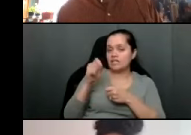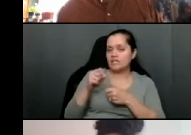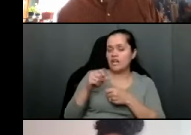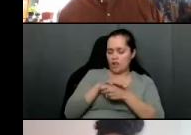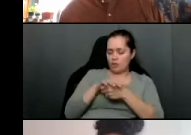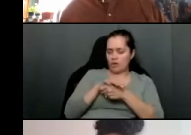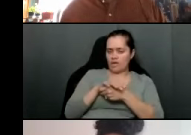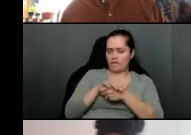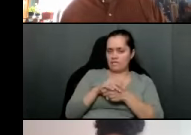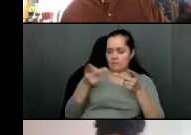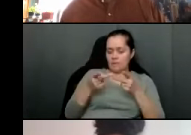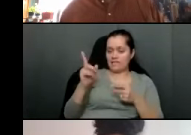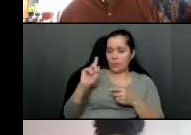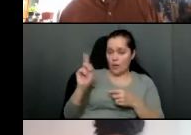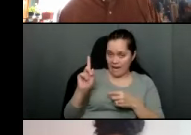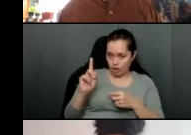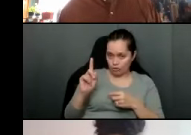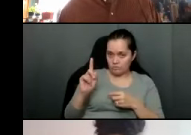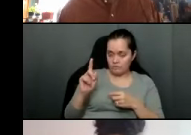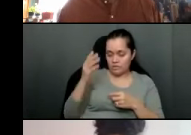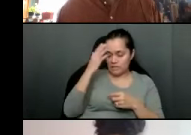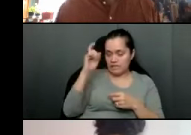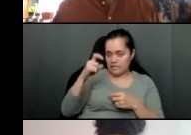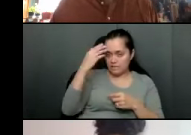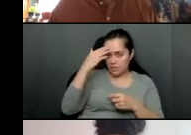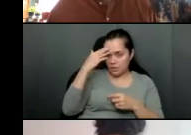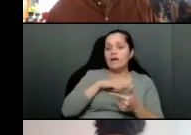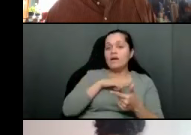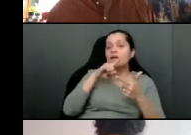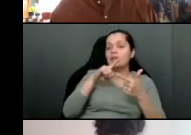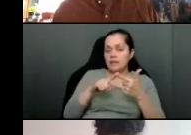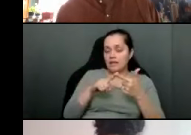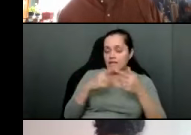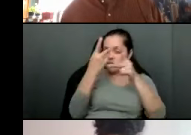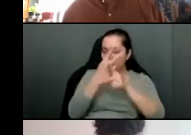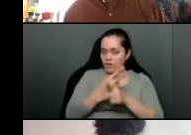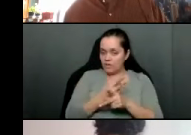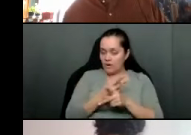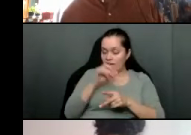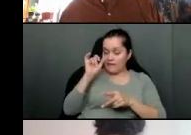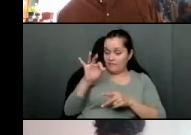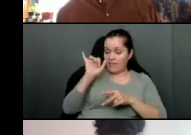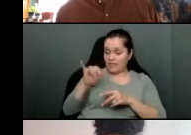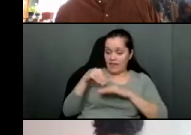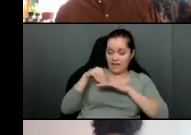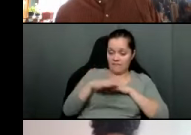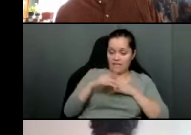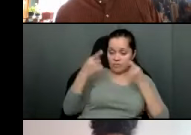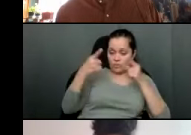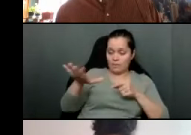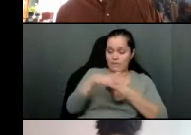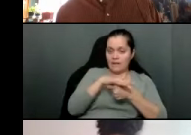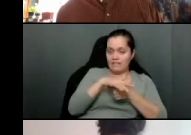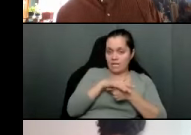place? We'd like to be sure we know where it is. And then can we figure out if that affects what happens in that